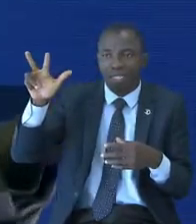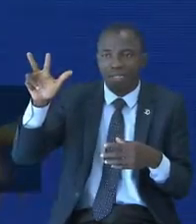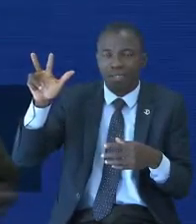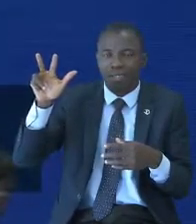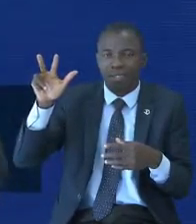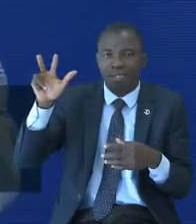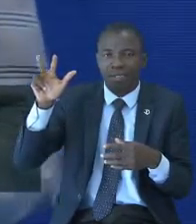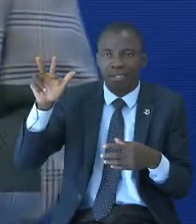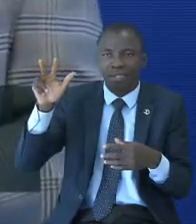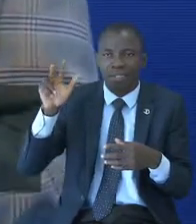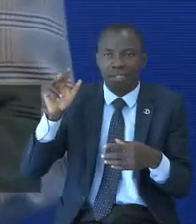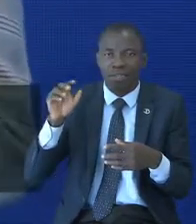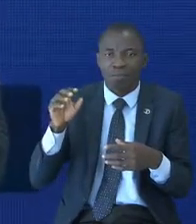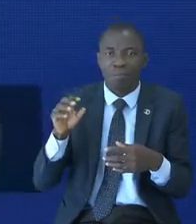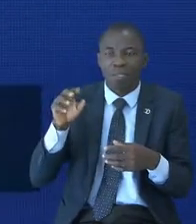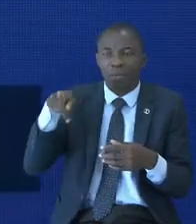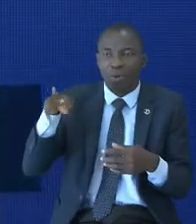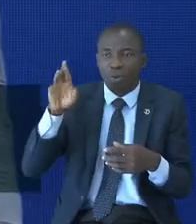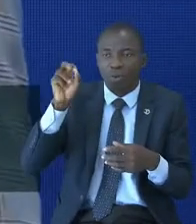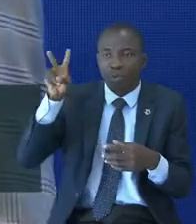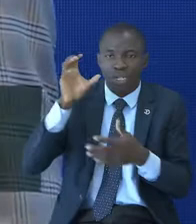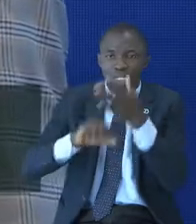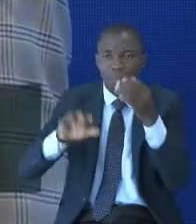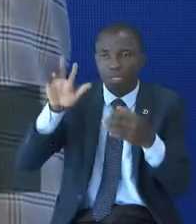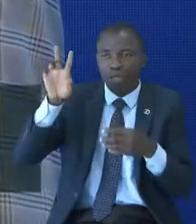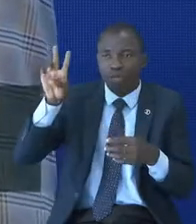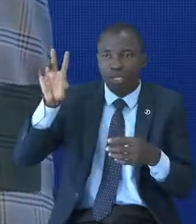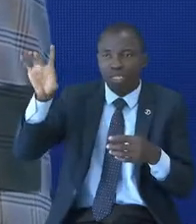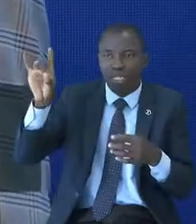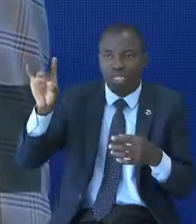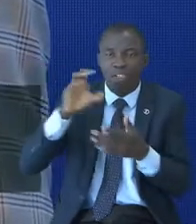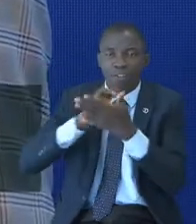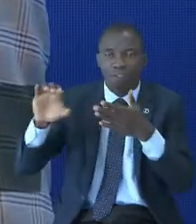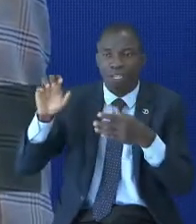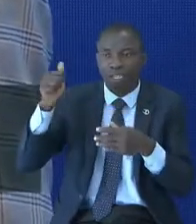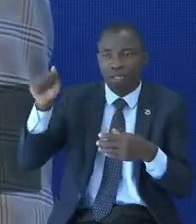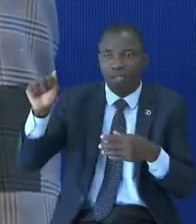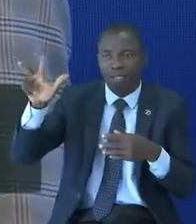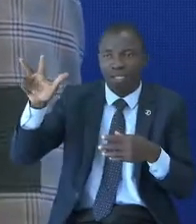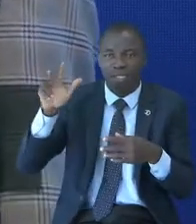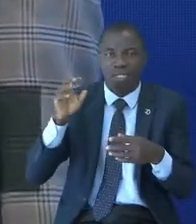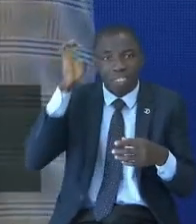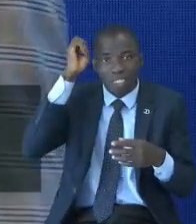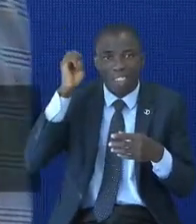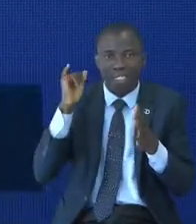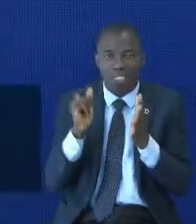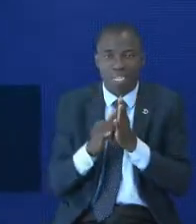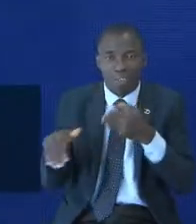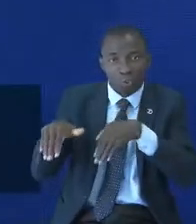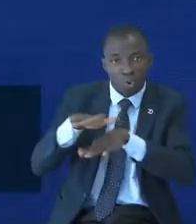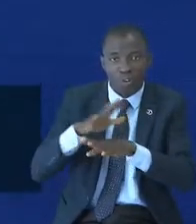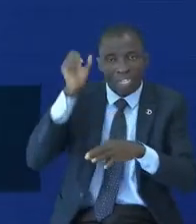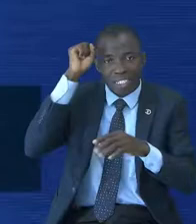chapter 28, verse 13. He that covereth his sins shall